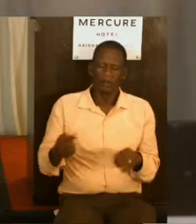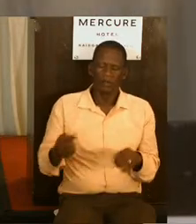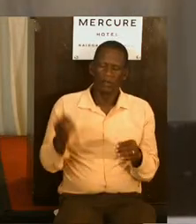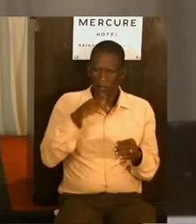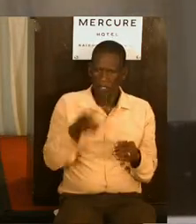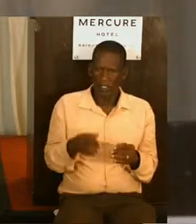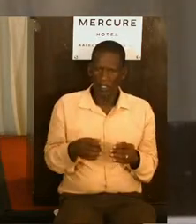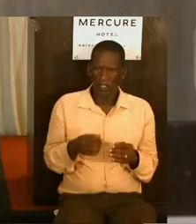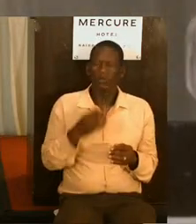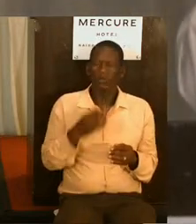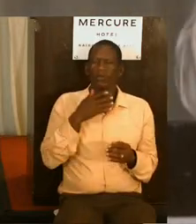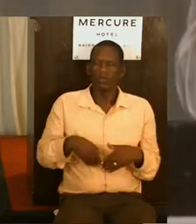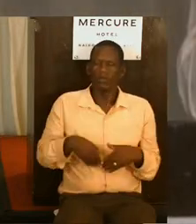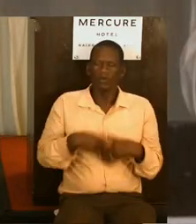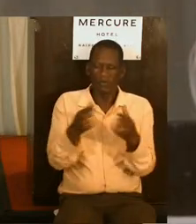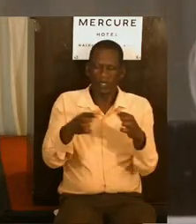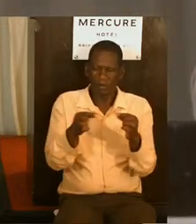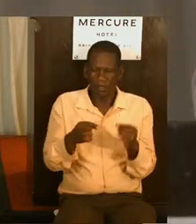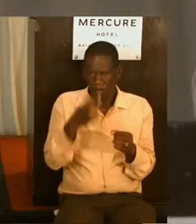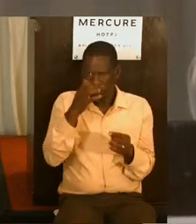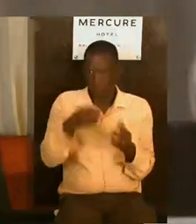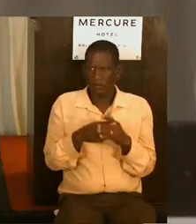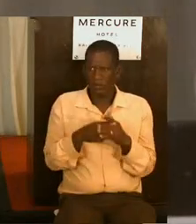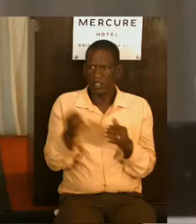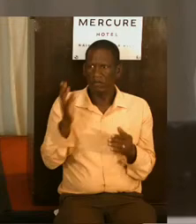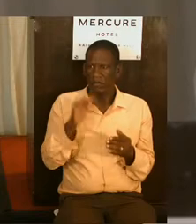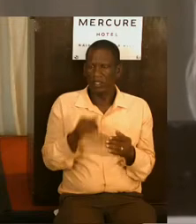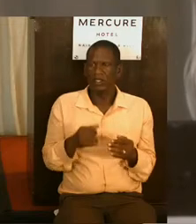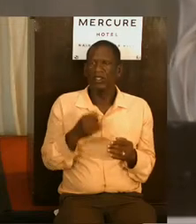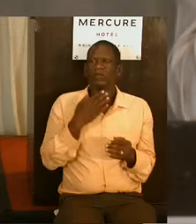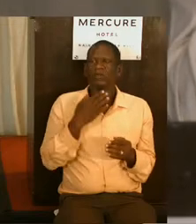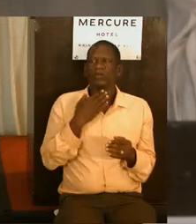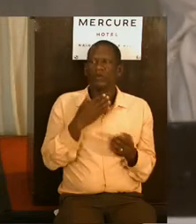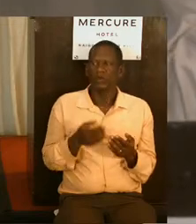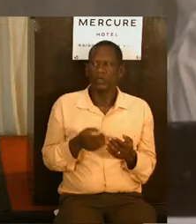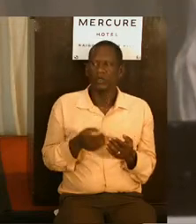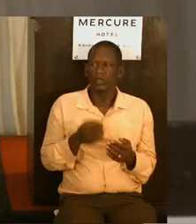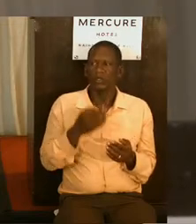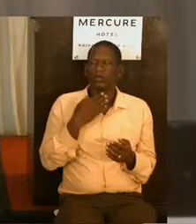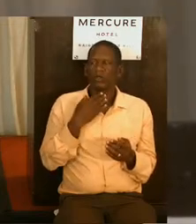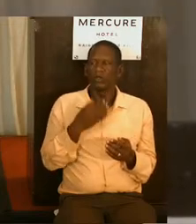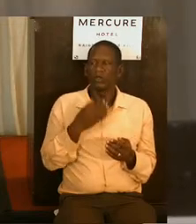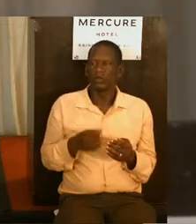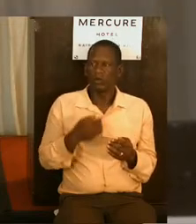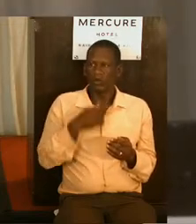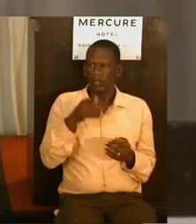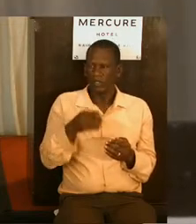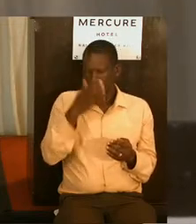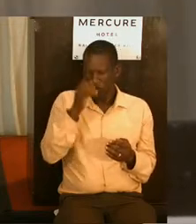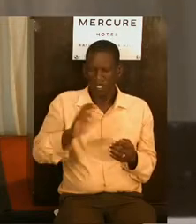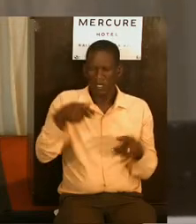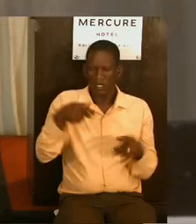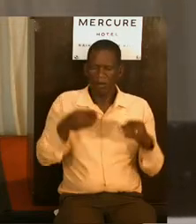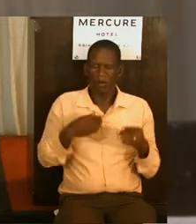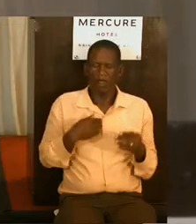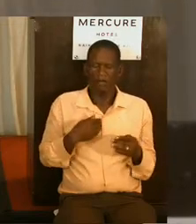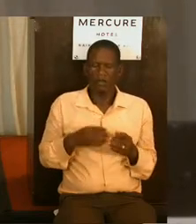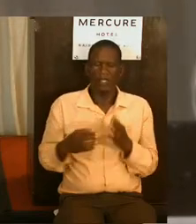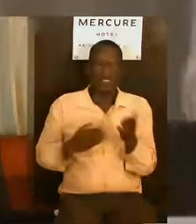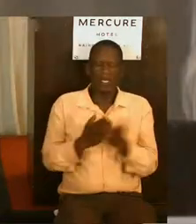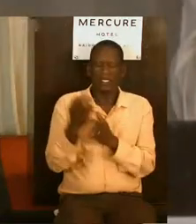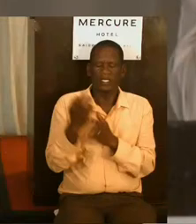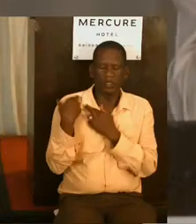we want you to pass the message because to my answer to nataka to because Kenyans have rights and